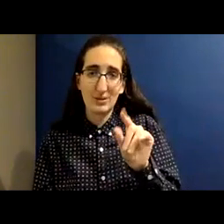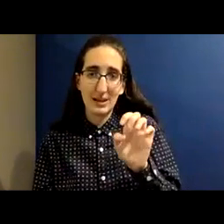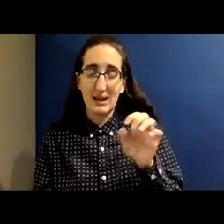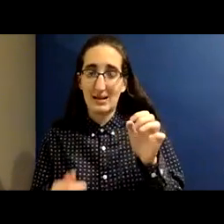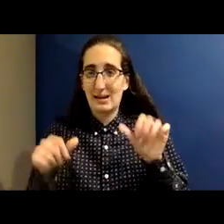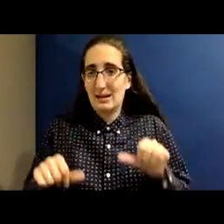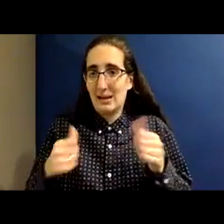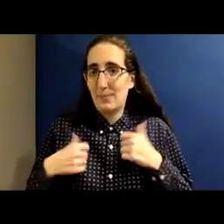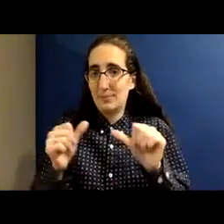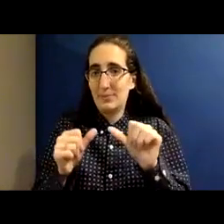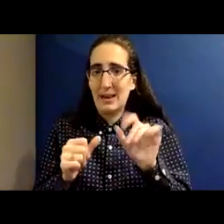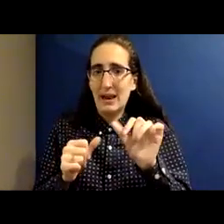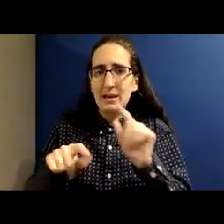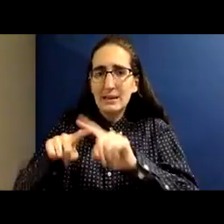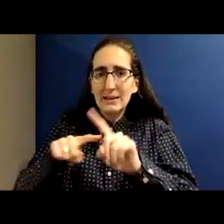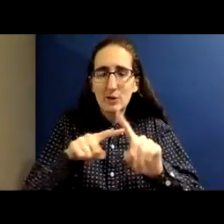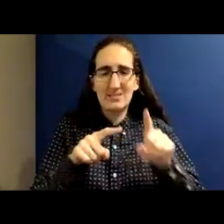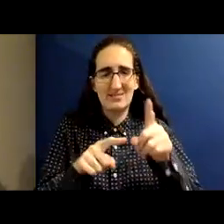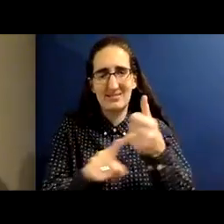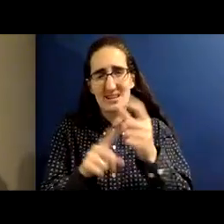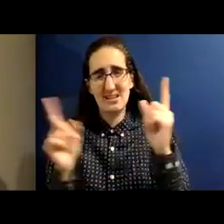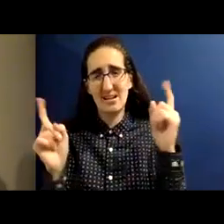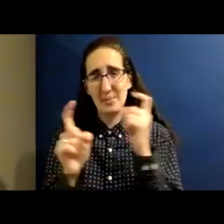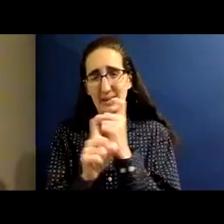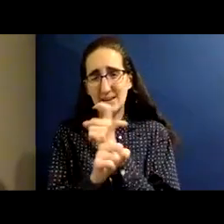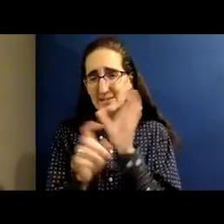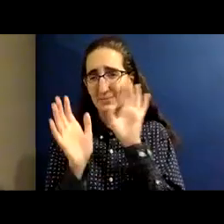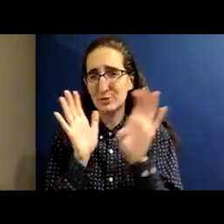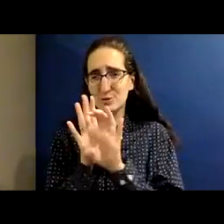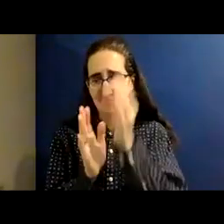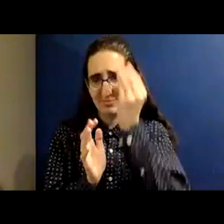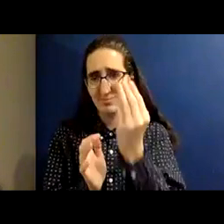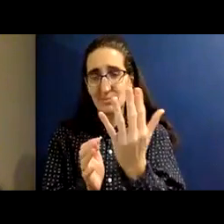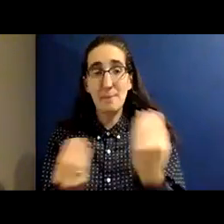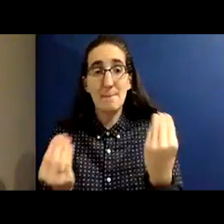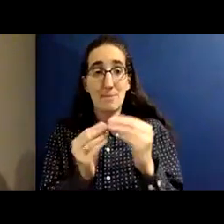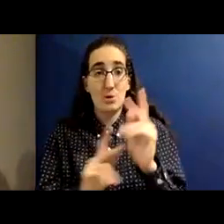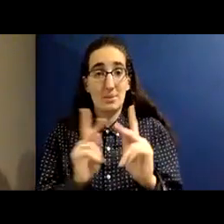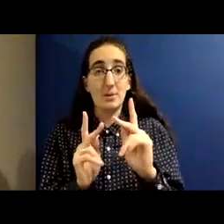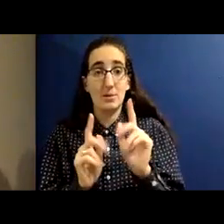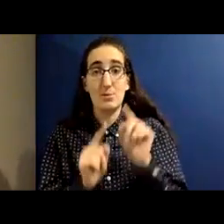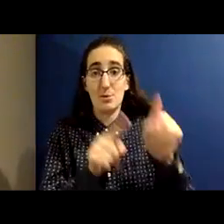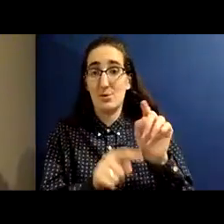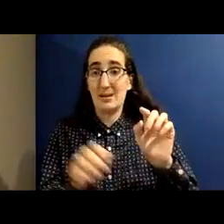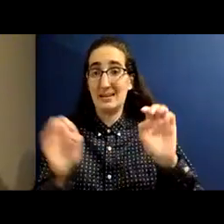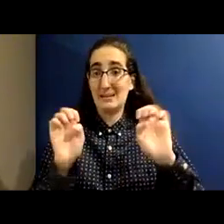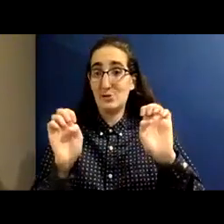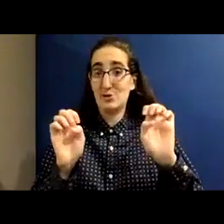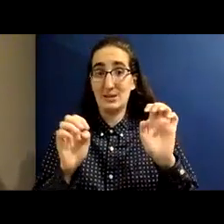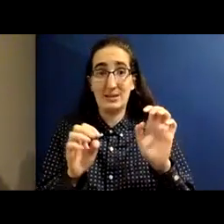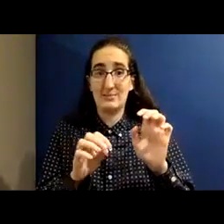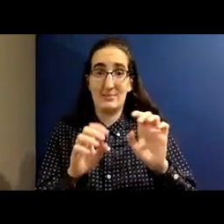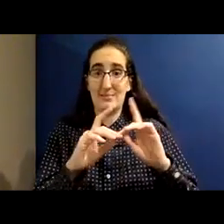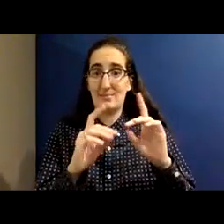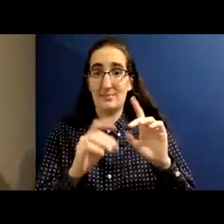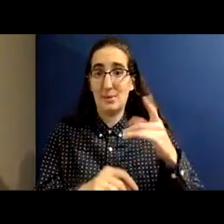data sets, and it's a pretty complicated picture. And so just because more people are going to an emergency department for suicide attempts